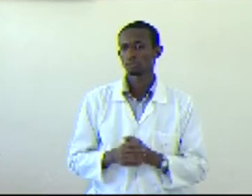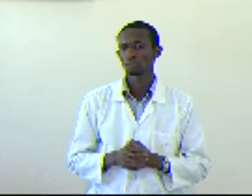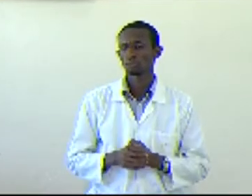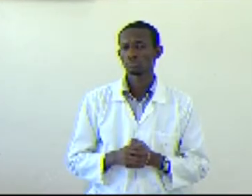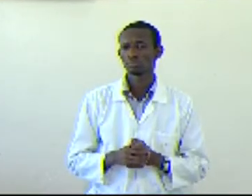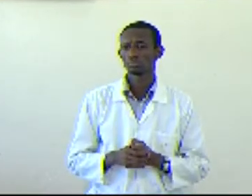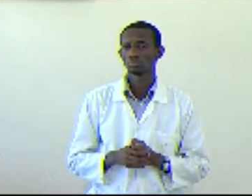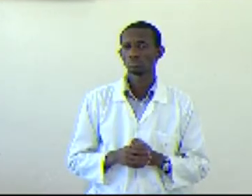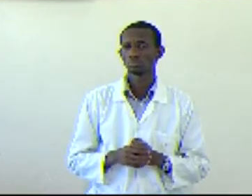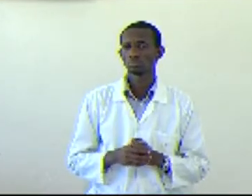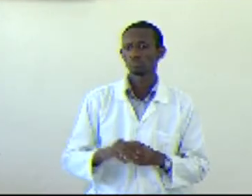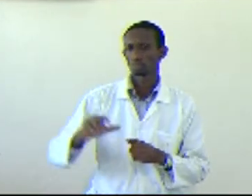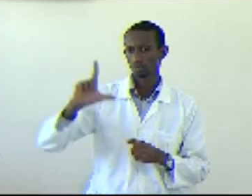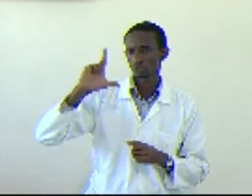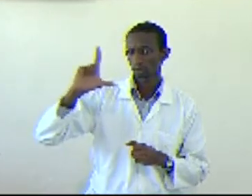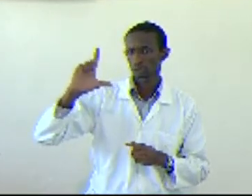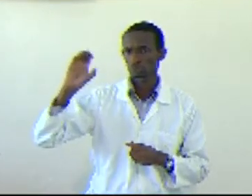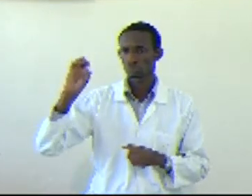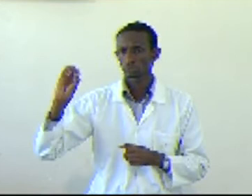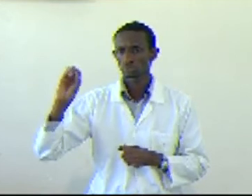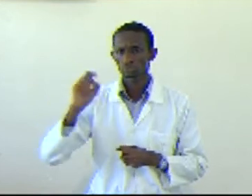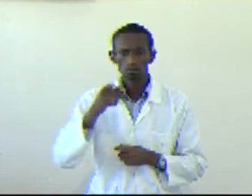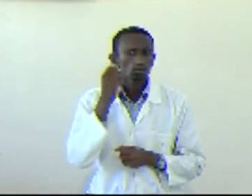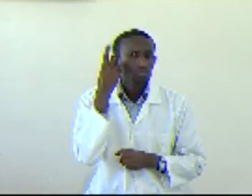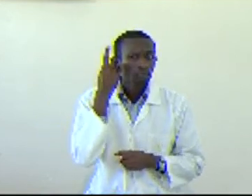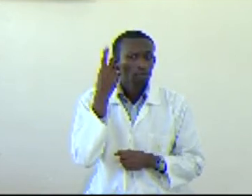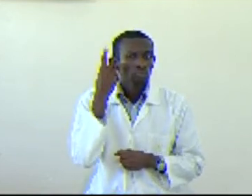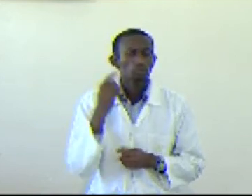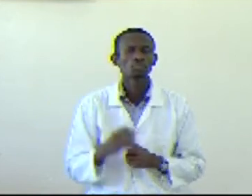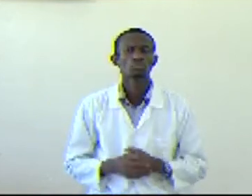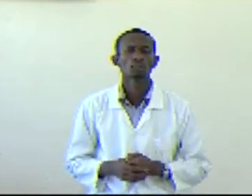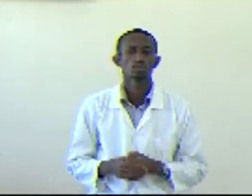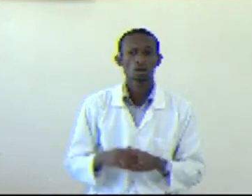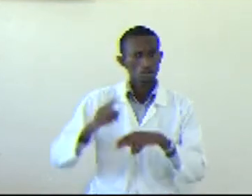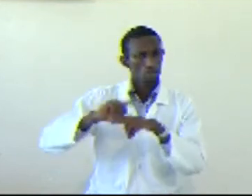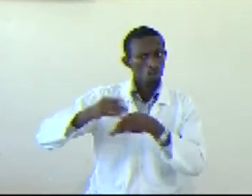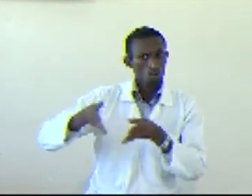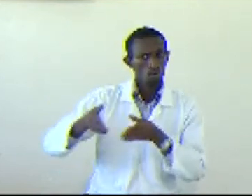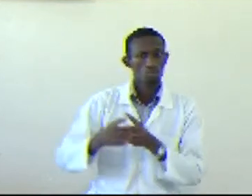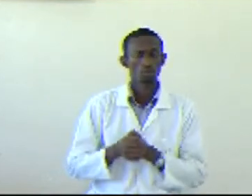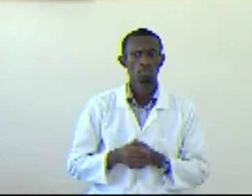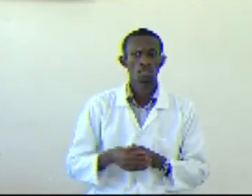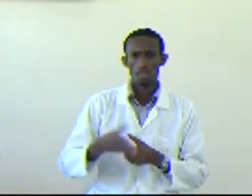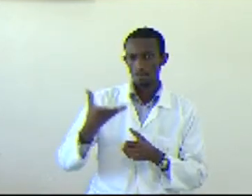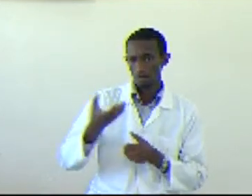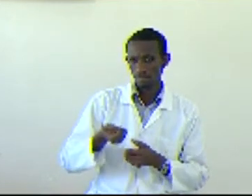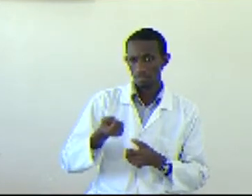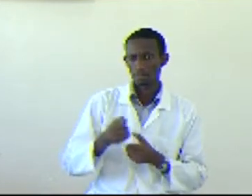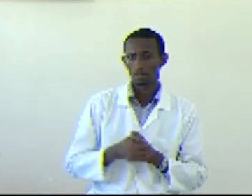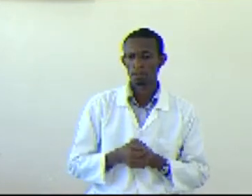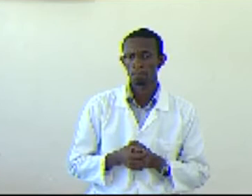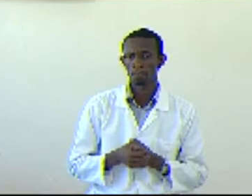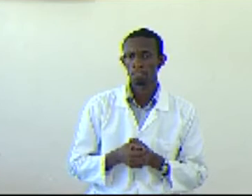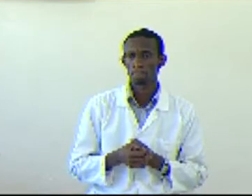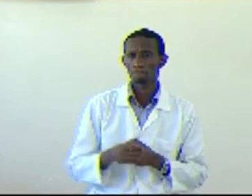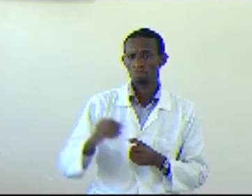here we are calling it as the L0. Do you understand that? So this time here, we have, this is